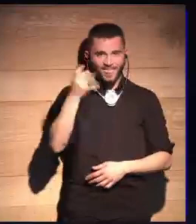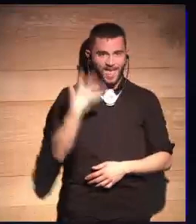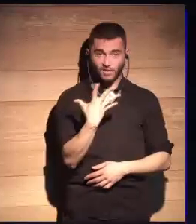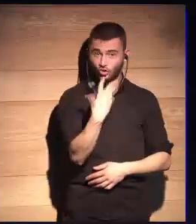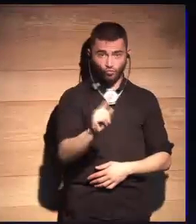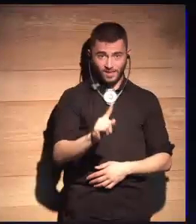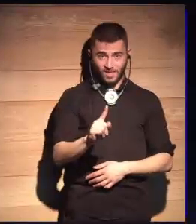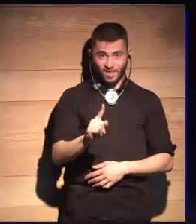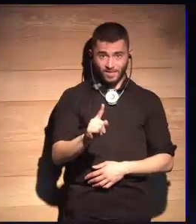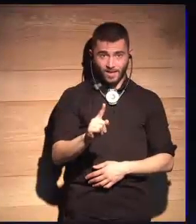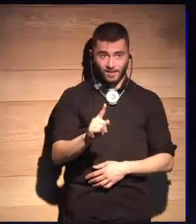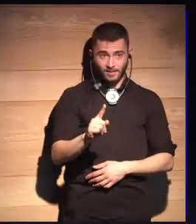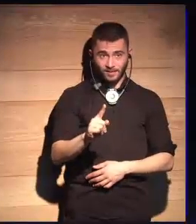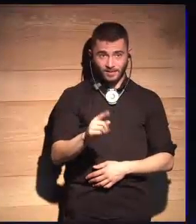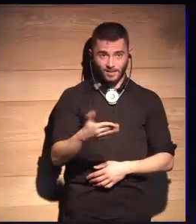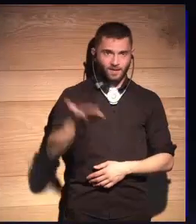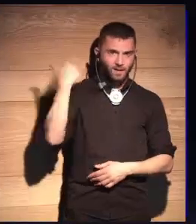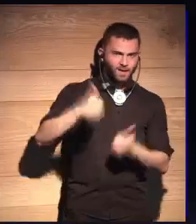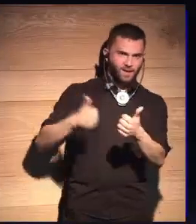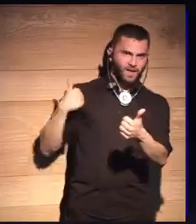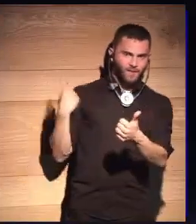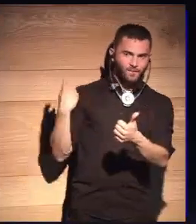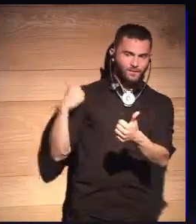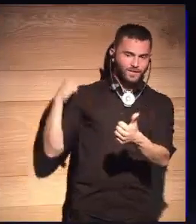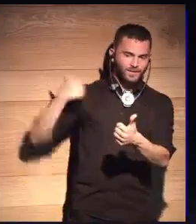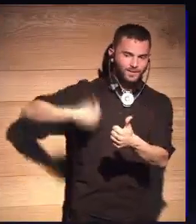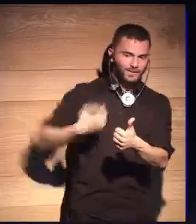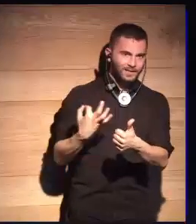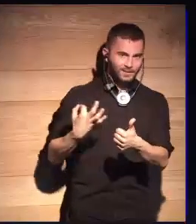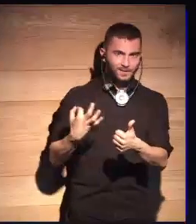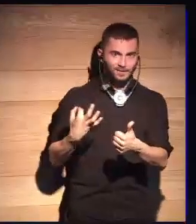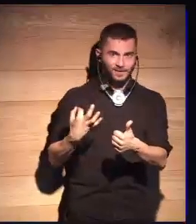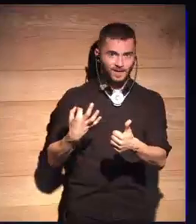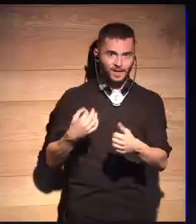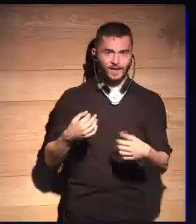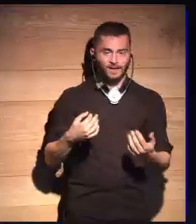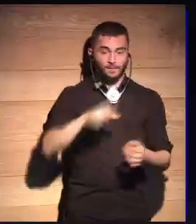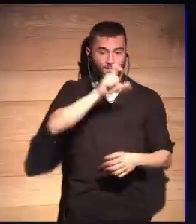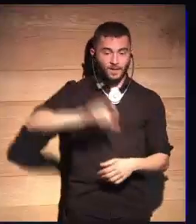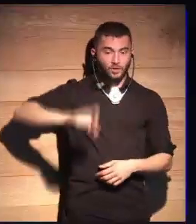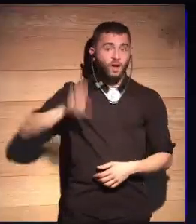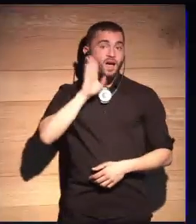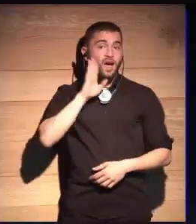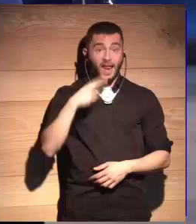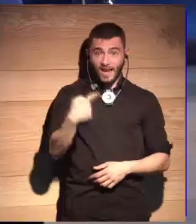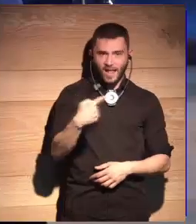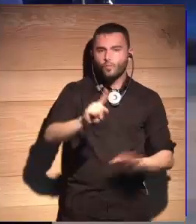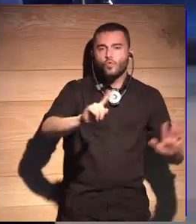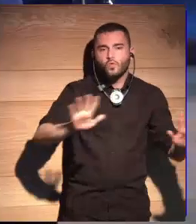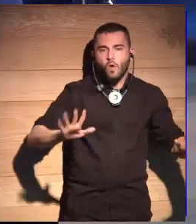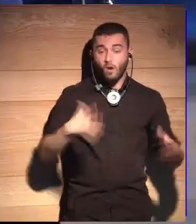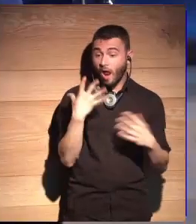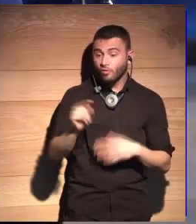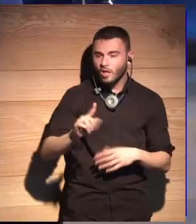use, the ideas with which we work, and what have we left behind along the way? And I'm not talking about, I'm trying to be